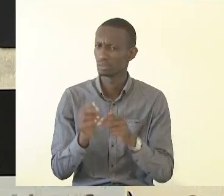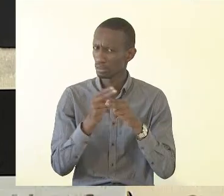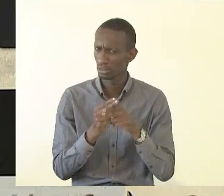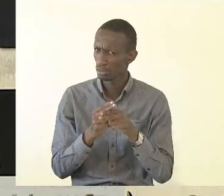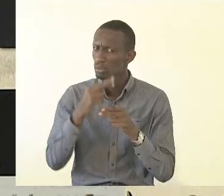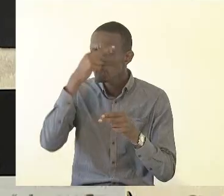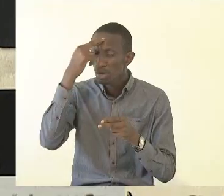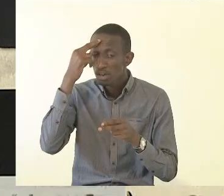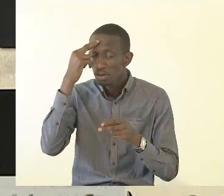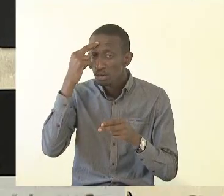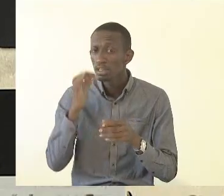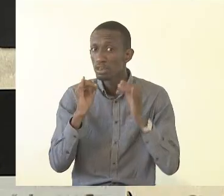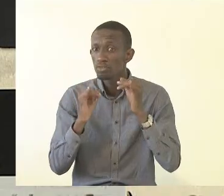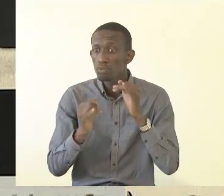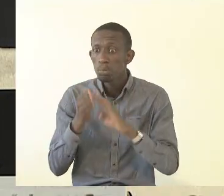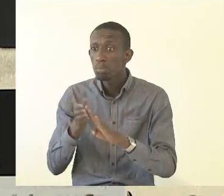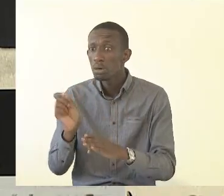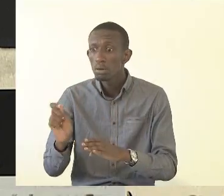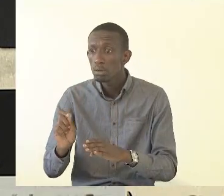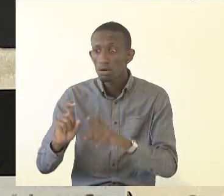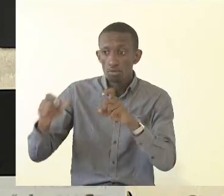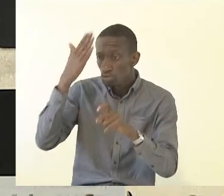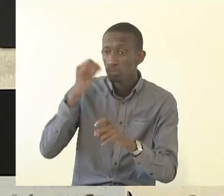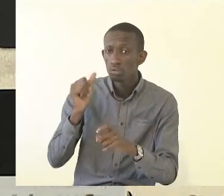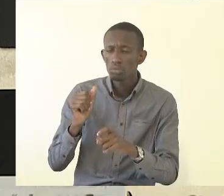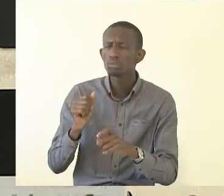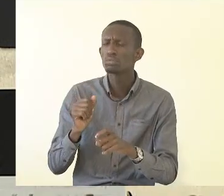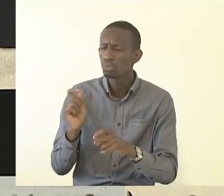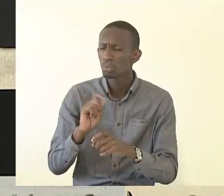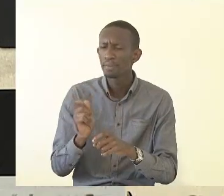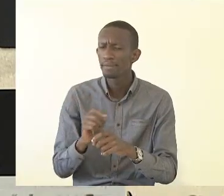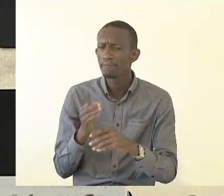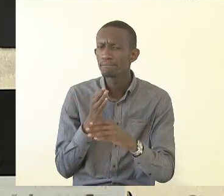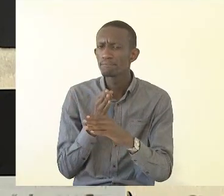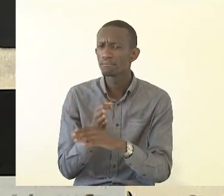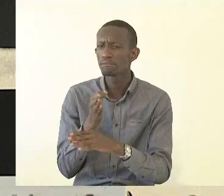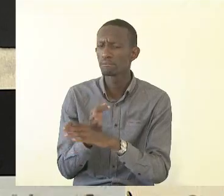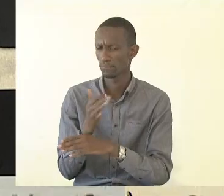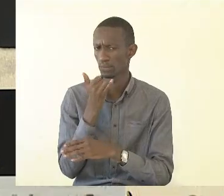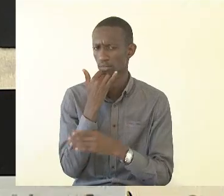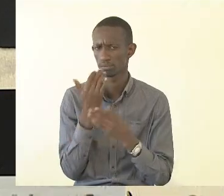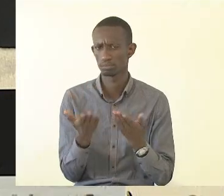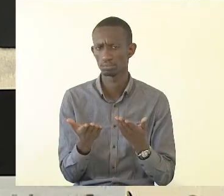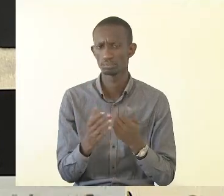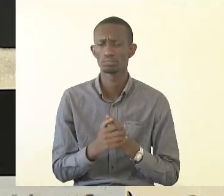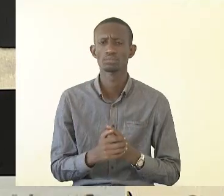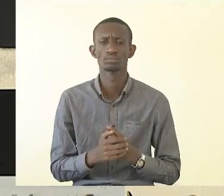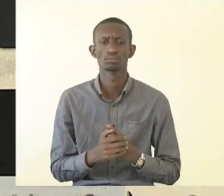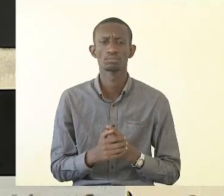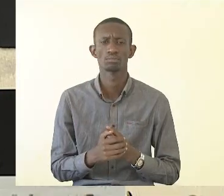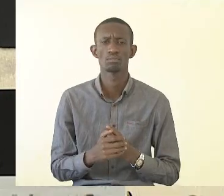wrong in a wrong way. So you need to give the name to be precise. A,